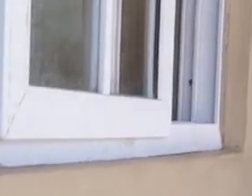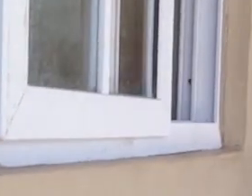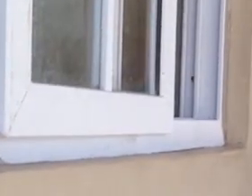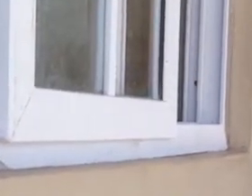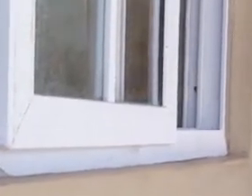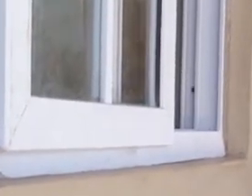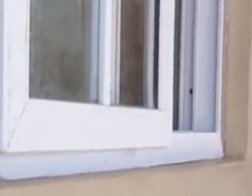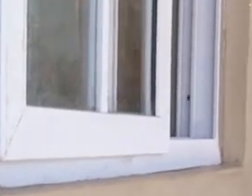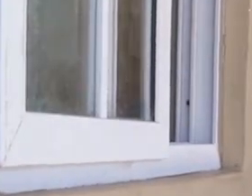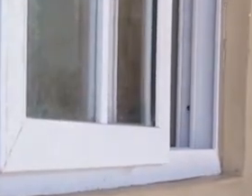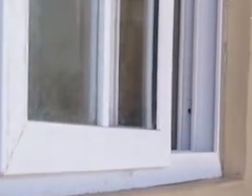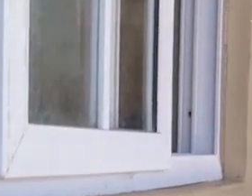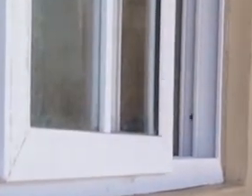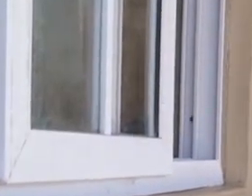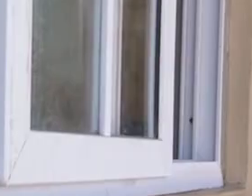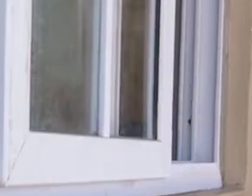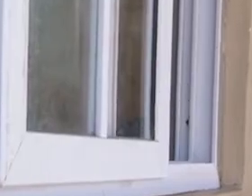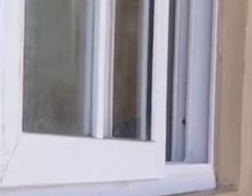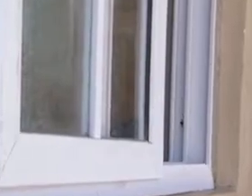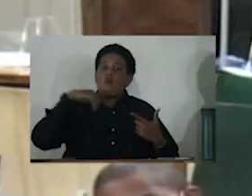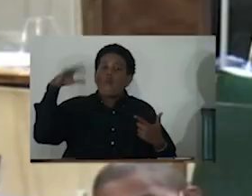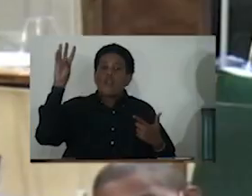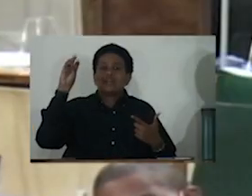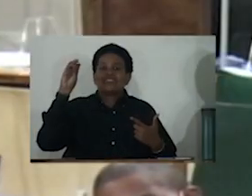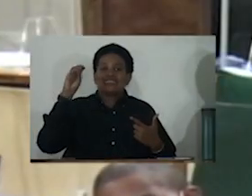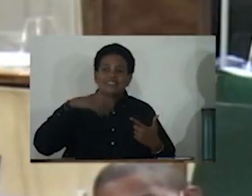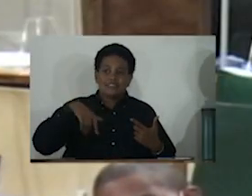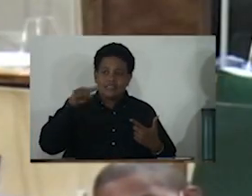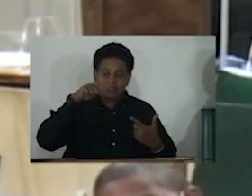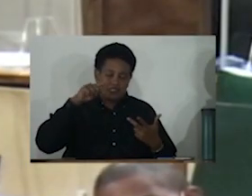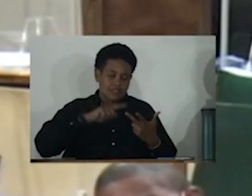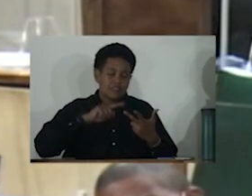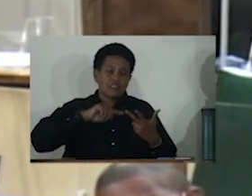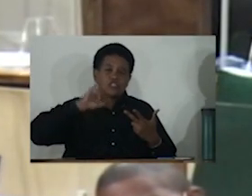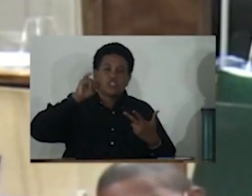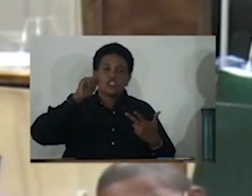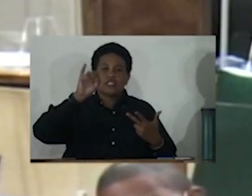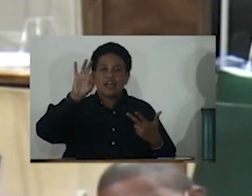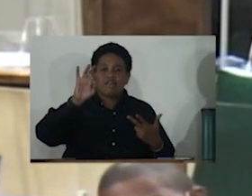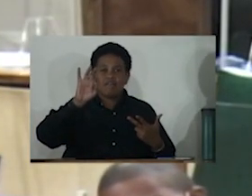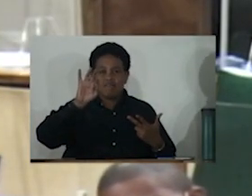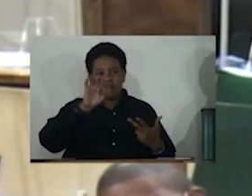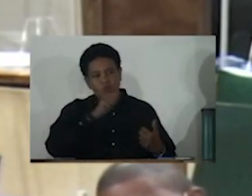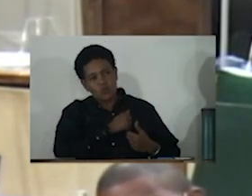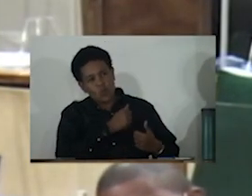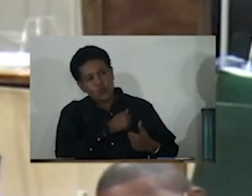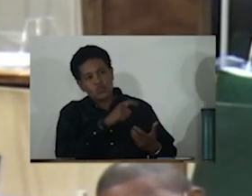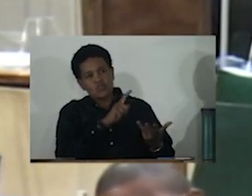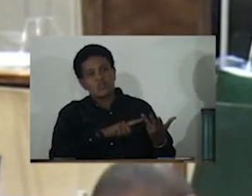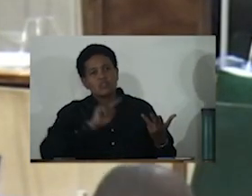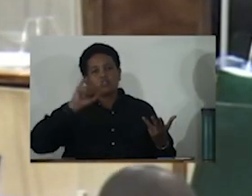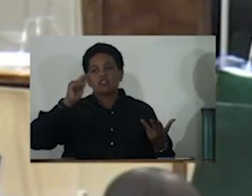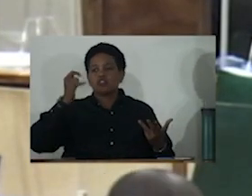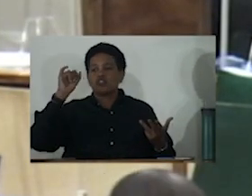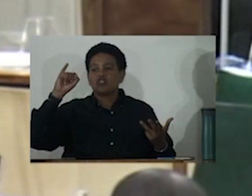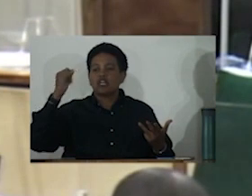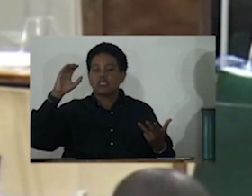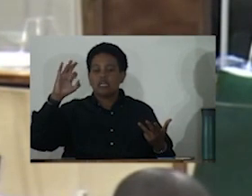workers, elderly, 60 years and older, the JDF, Jamaica Defence Force, the